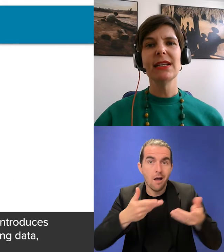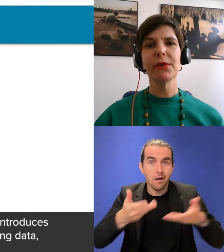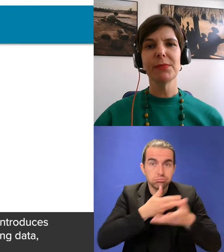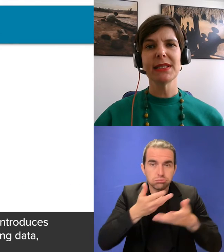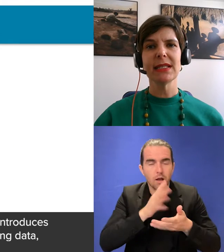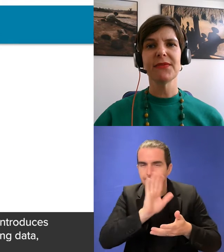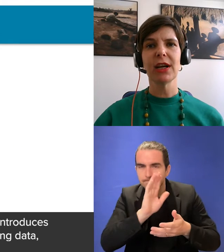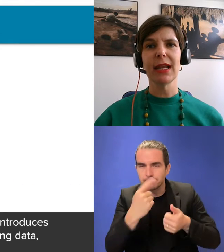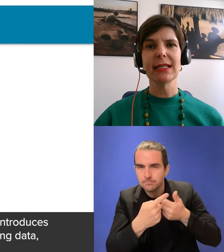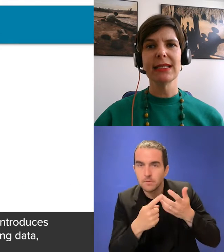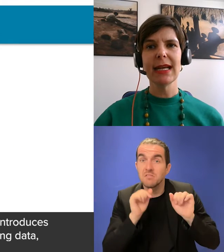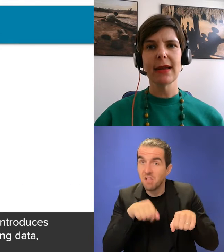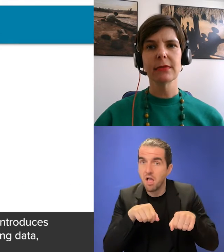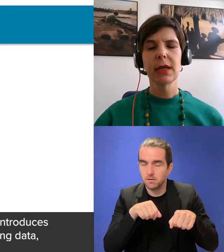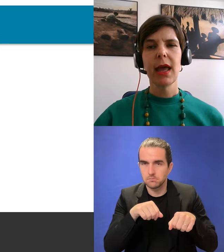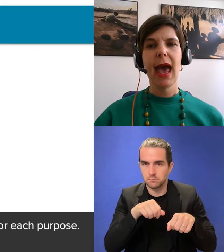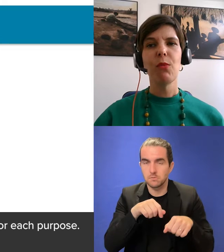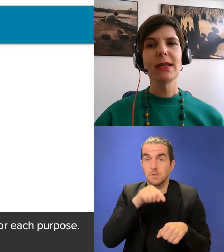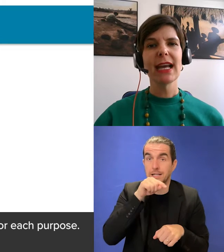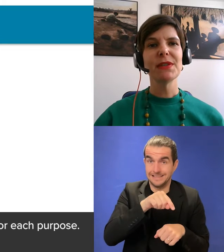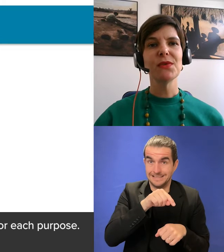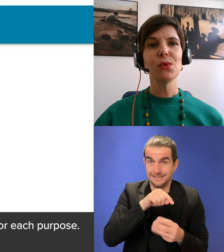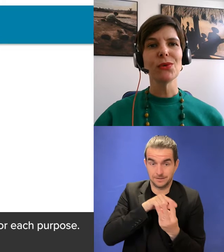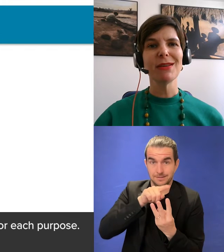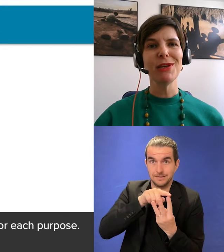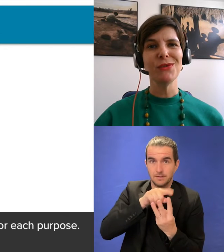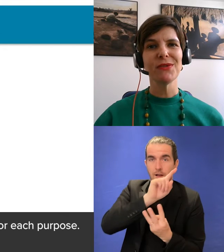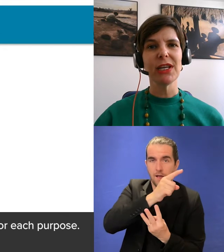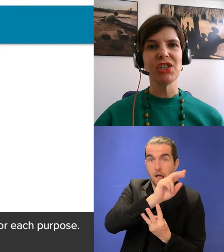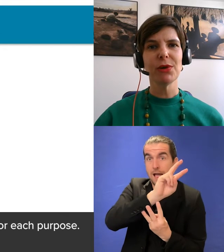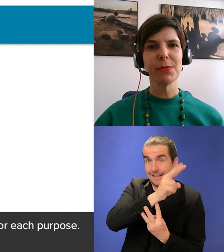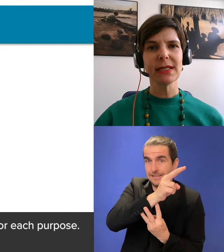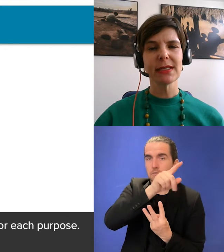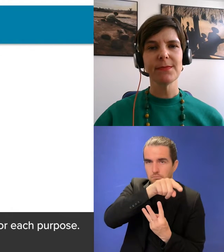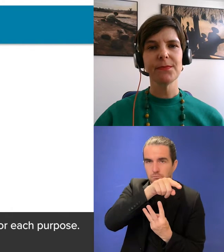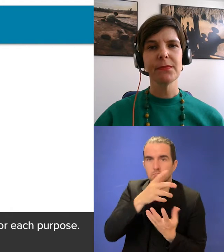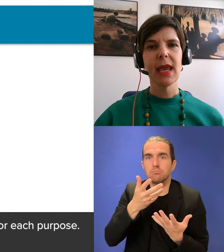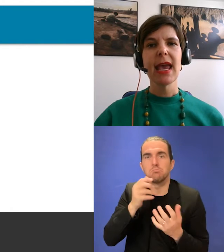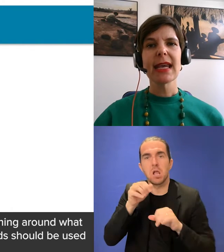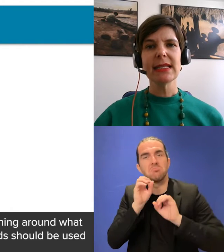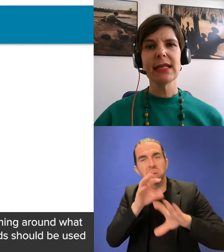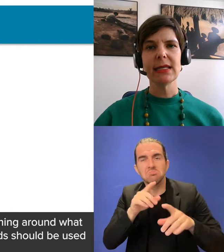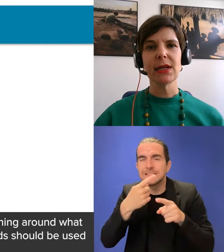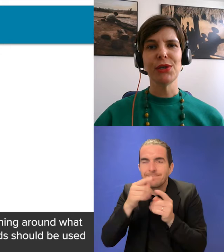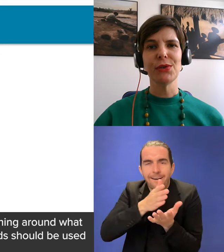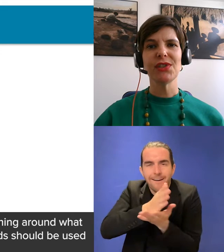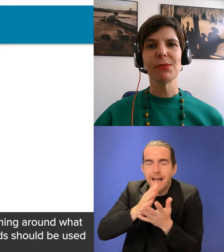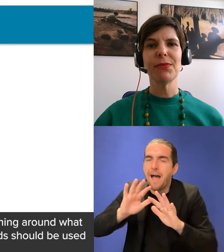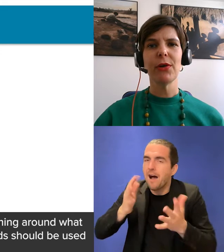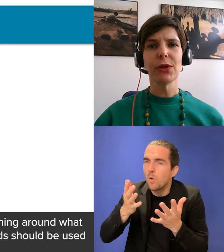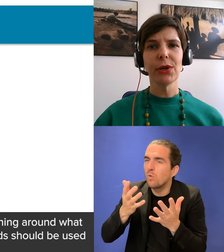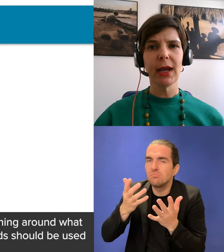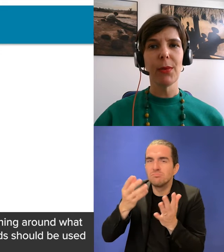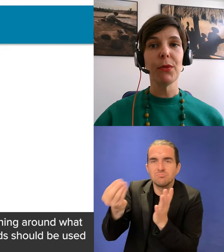introduces different purposes for collecting data and what types of tools can be used for each purpose. Case studies are used